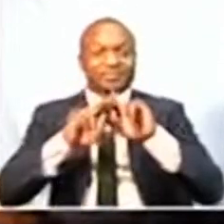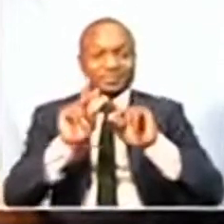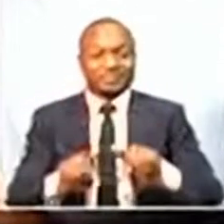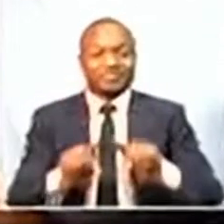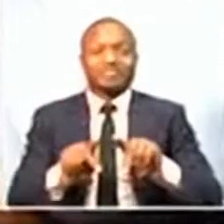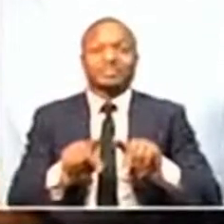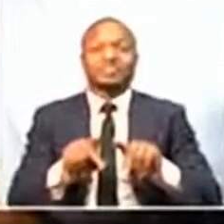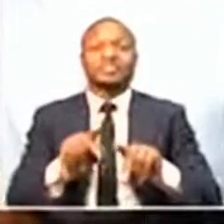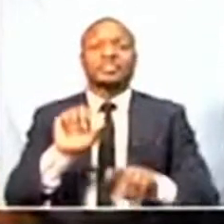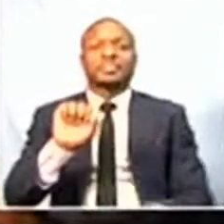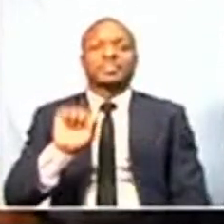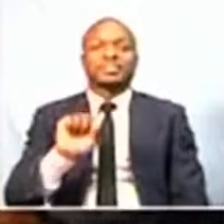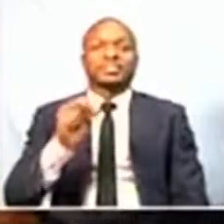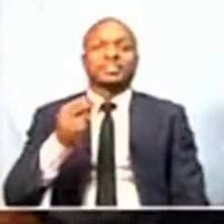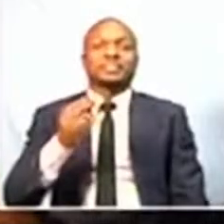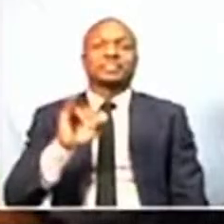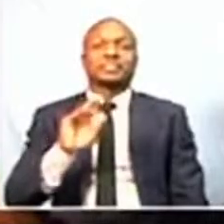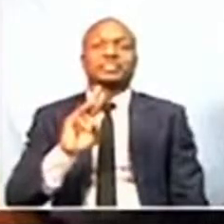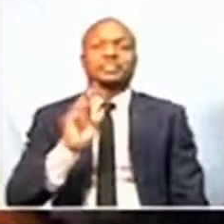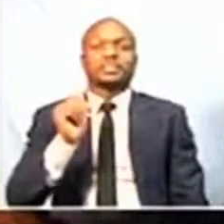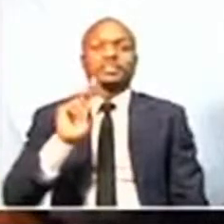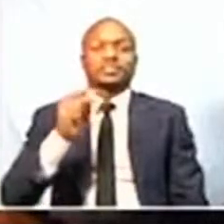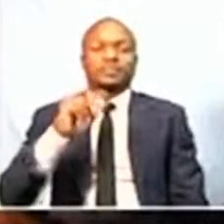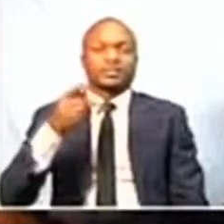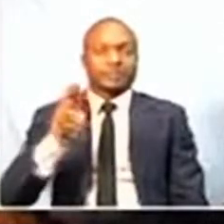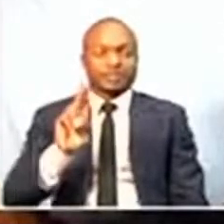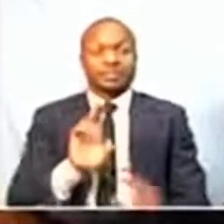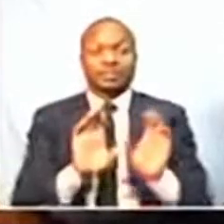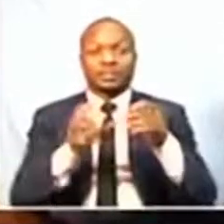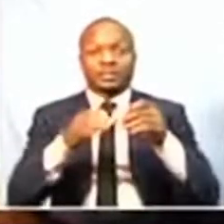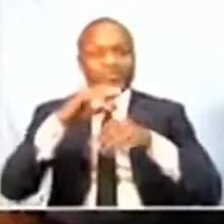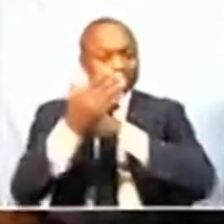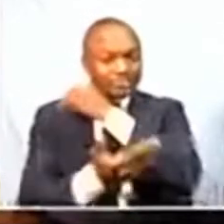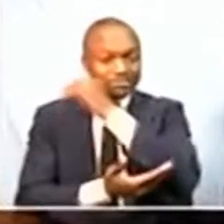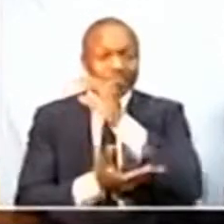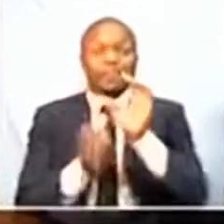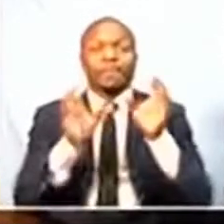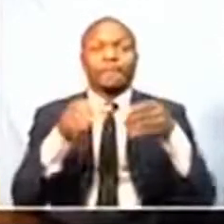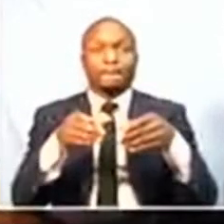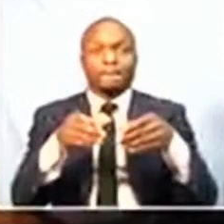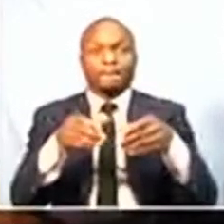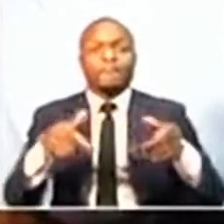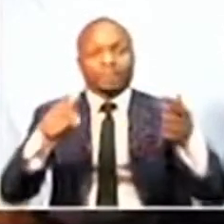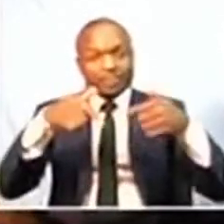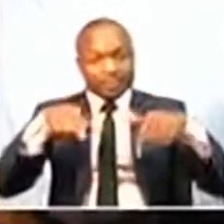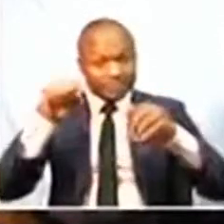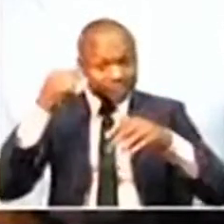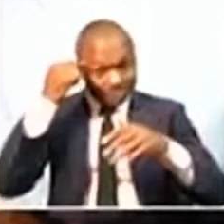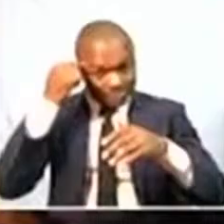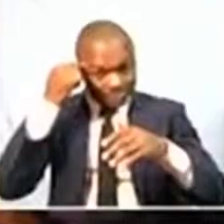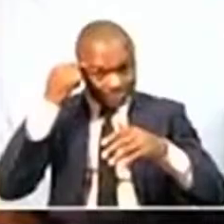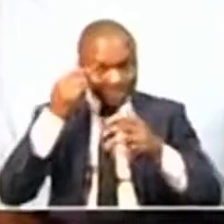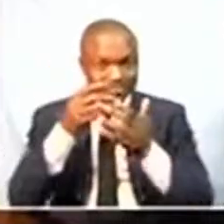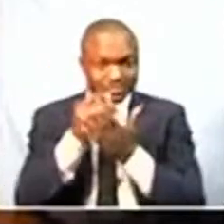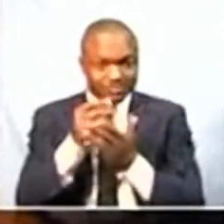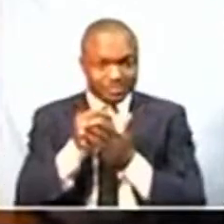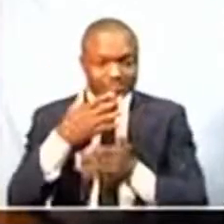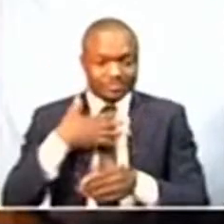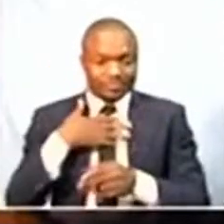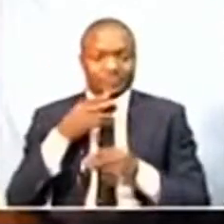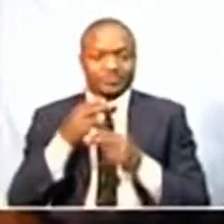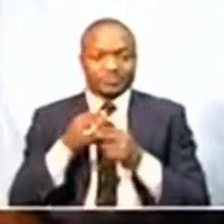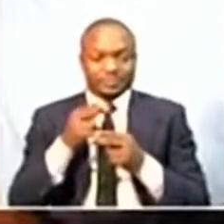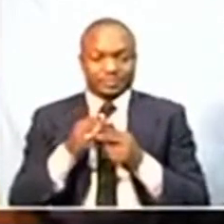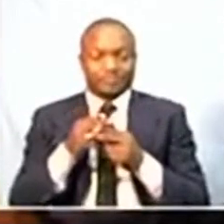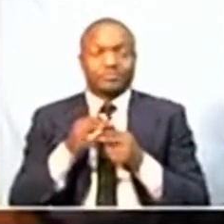SIWANG'ANDU Council, you are welcome to your committee on local government accounts. My name is